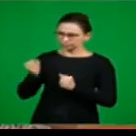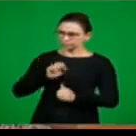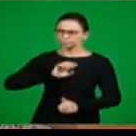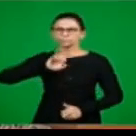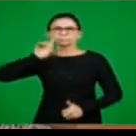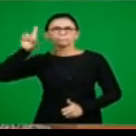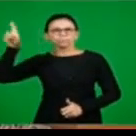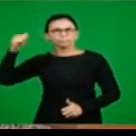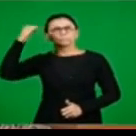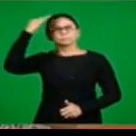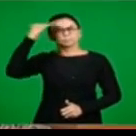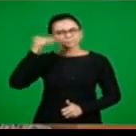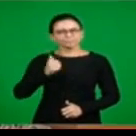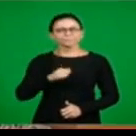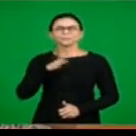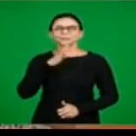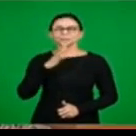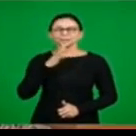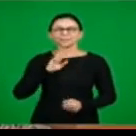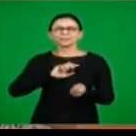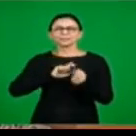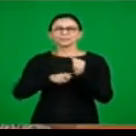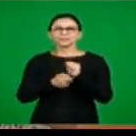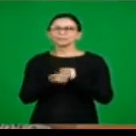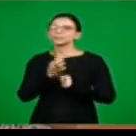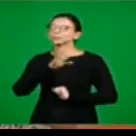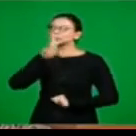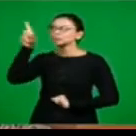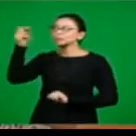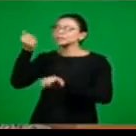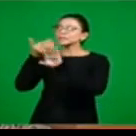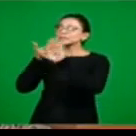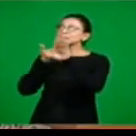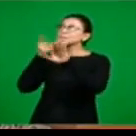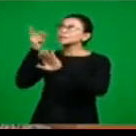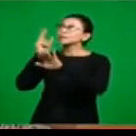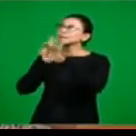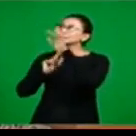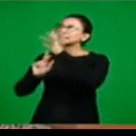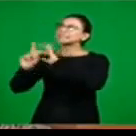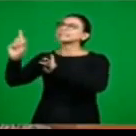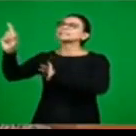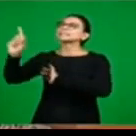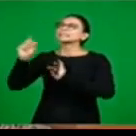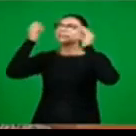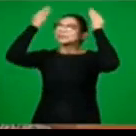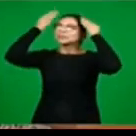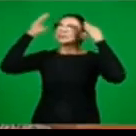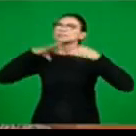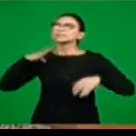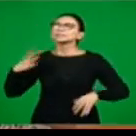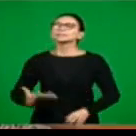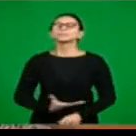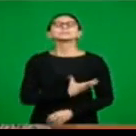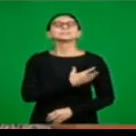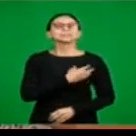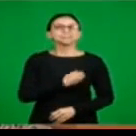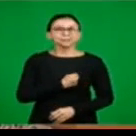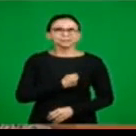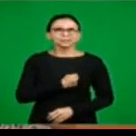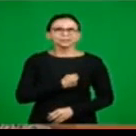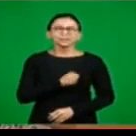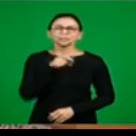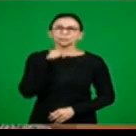Spirit. It knows what is reserved to it. There's an eternity reserved for the church, the crown of